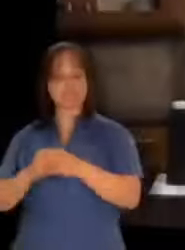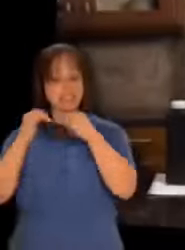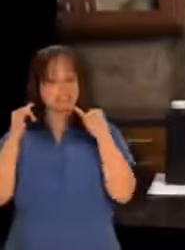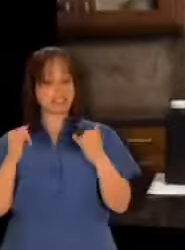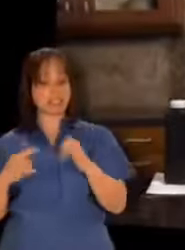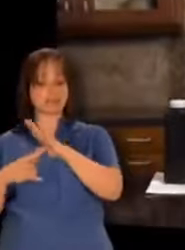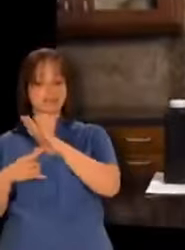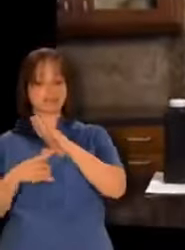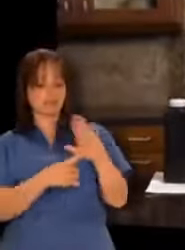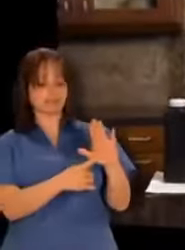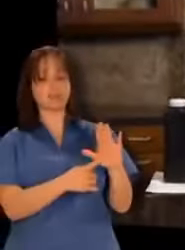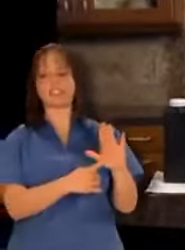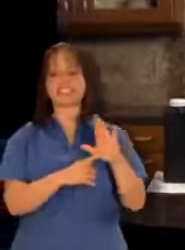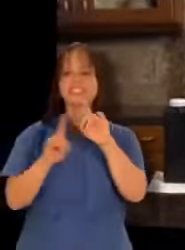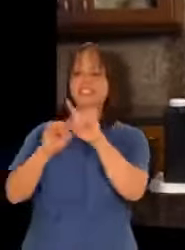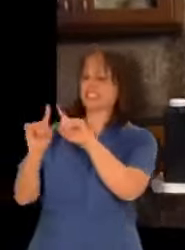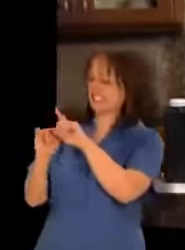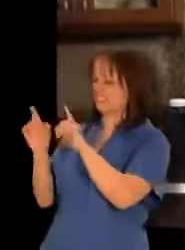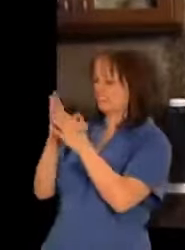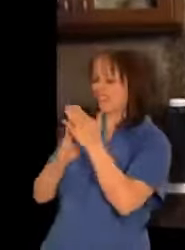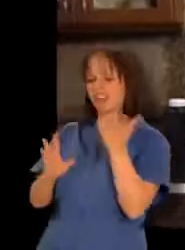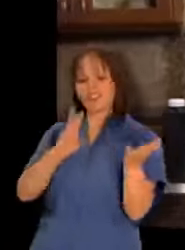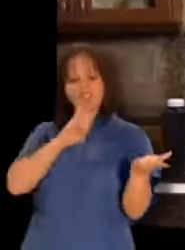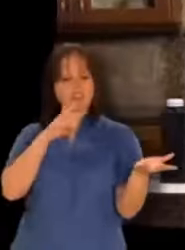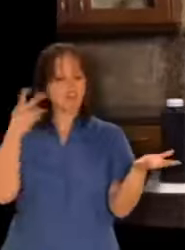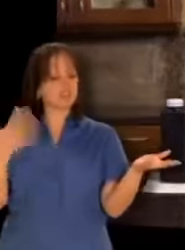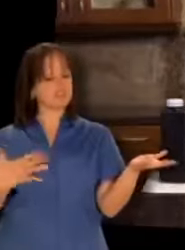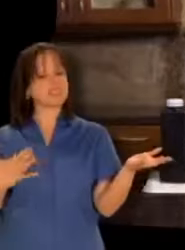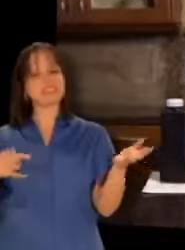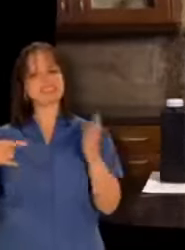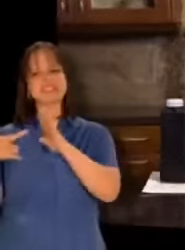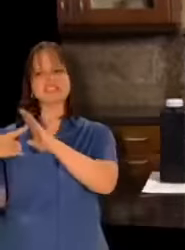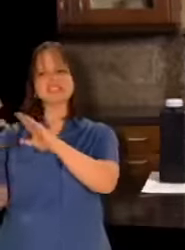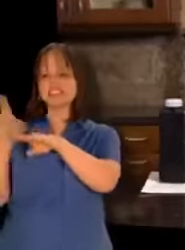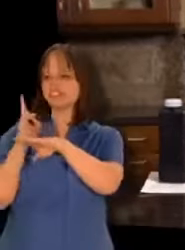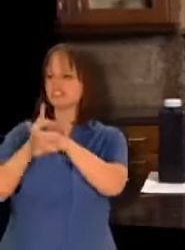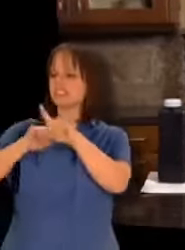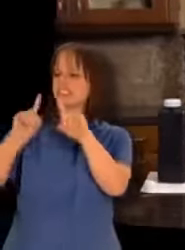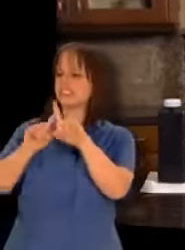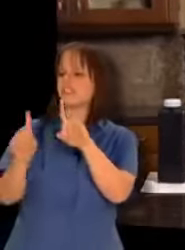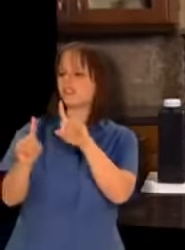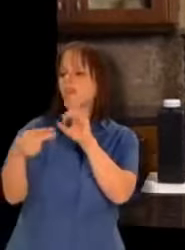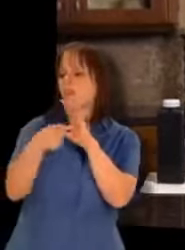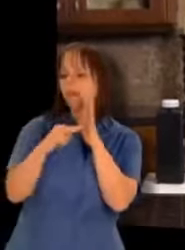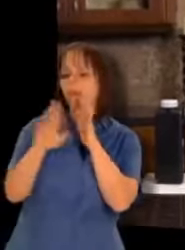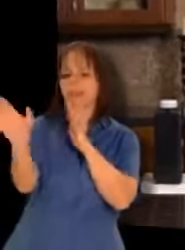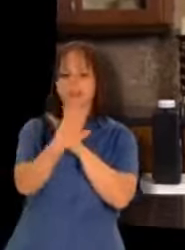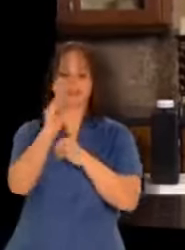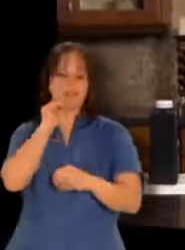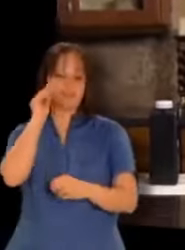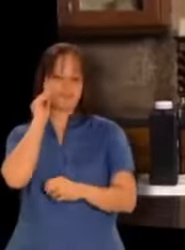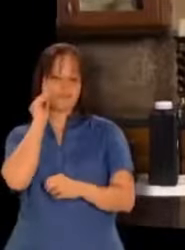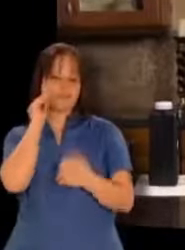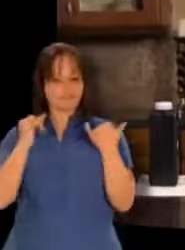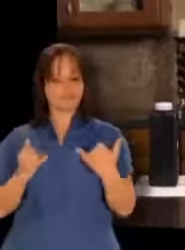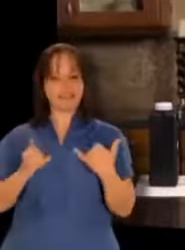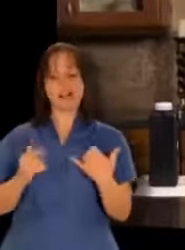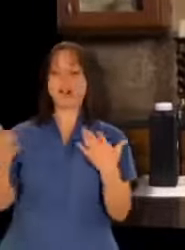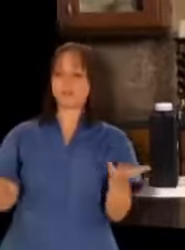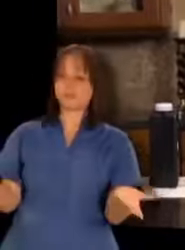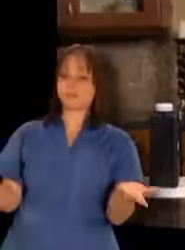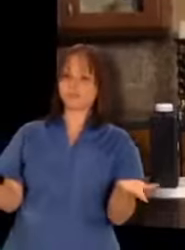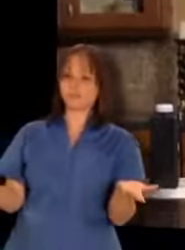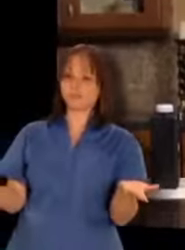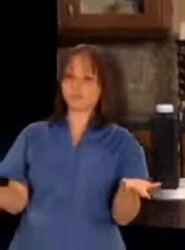Now we're going to show you some other properties of the water that we can use for different purposes in your home. And what we're going to do is we're going to